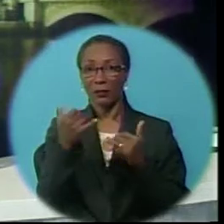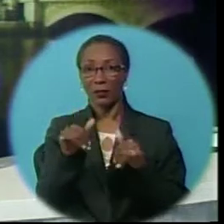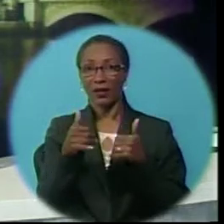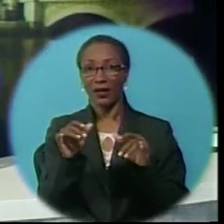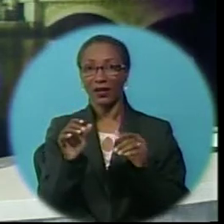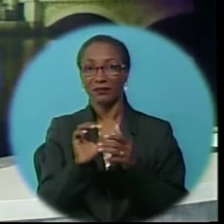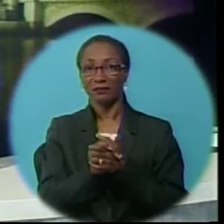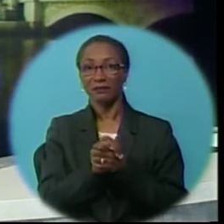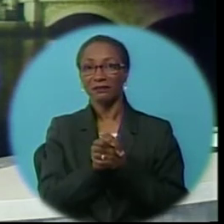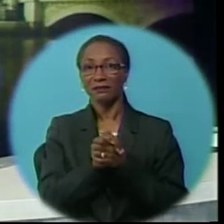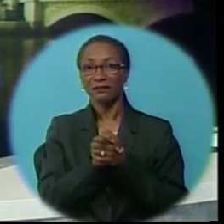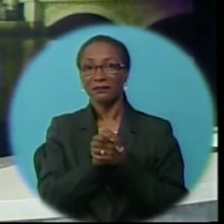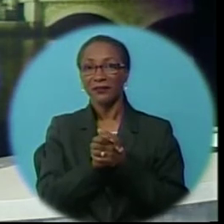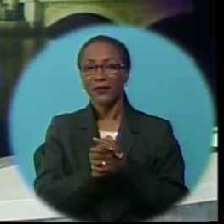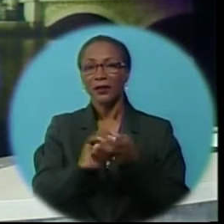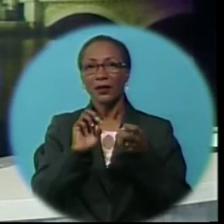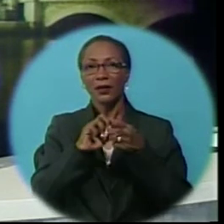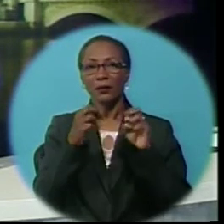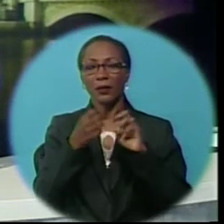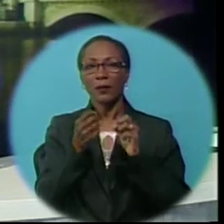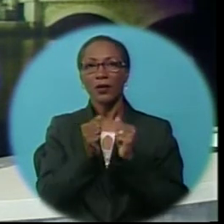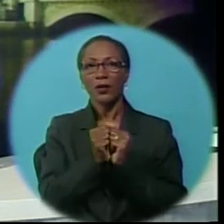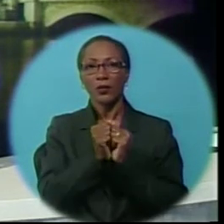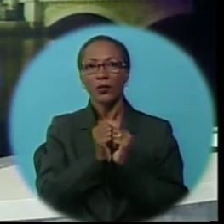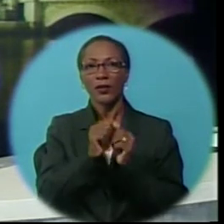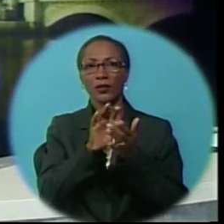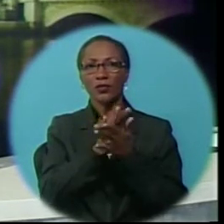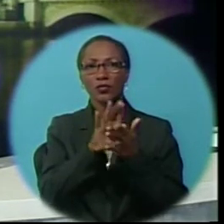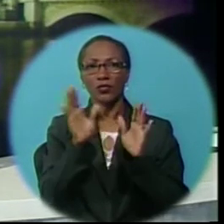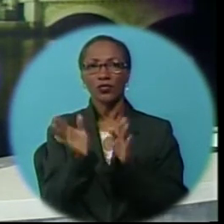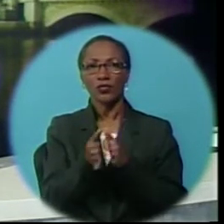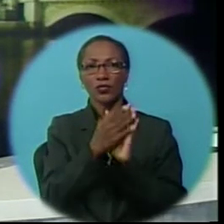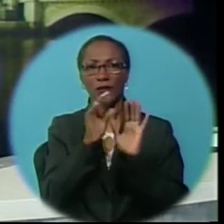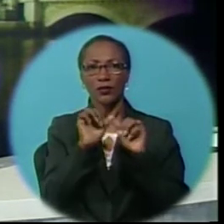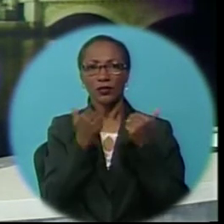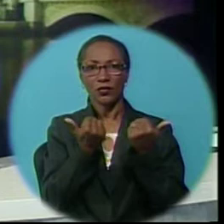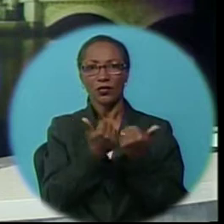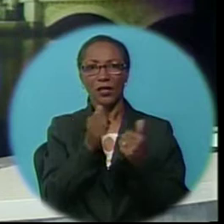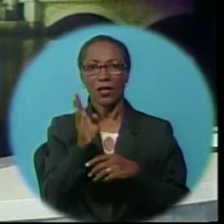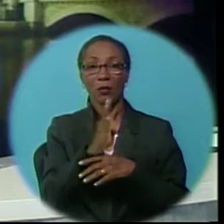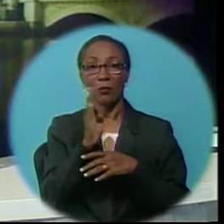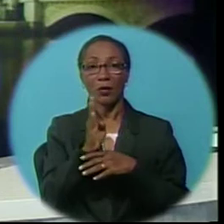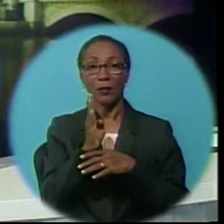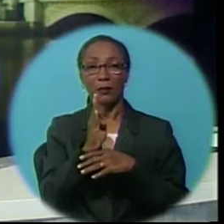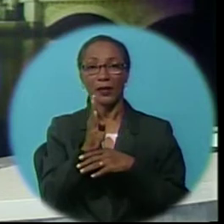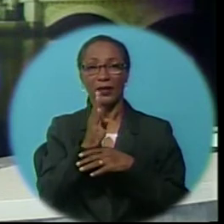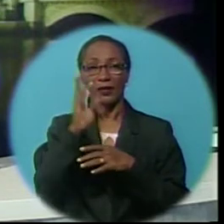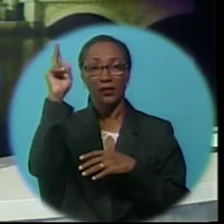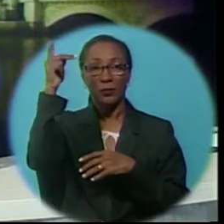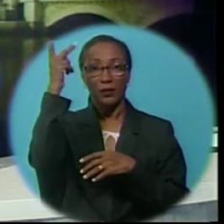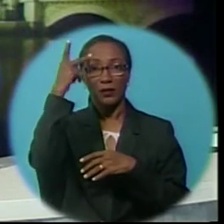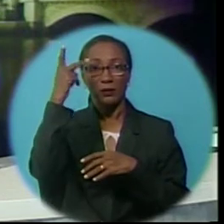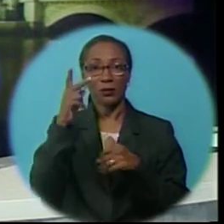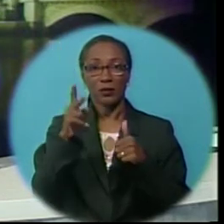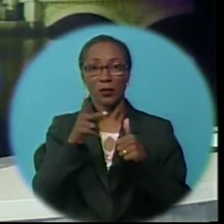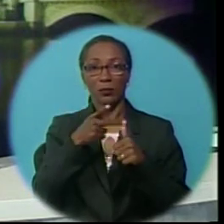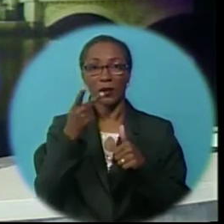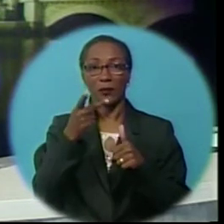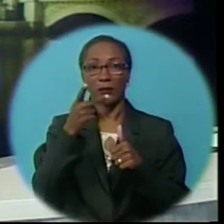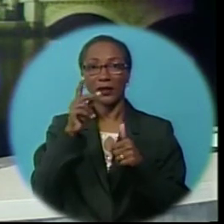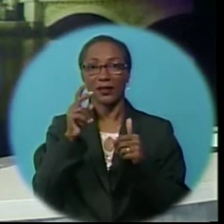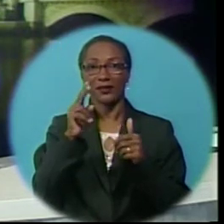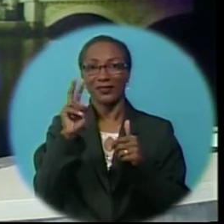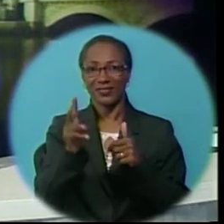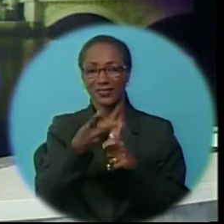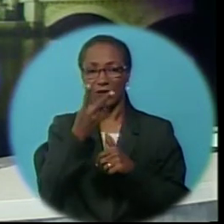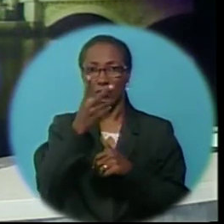The impasse in schools cricket between the Barbados Cricket Association and the Barbados Principals of Public Secondary Schools is over. The